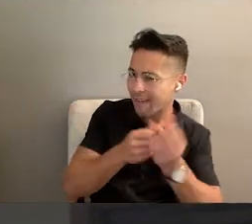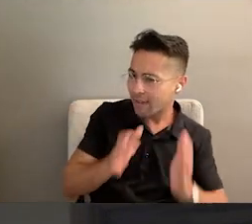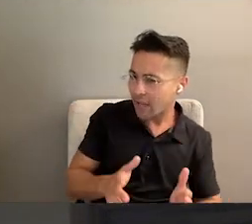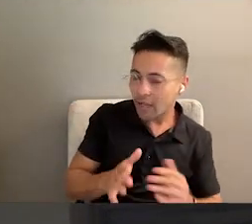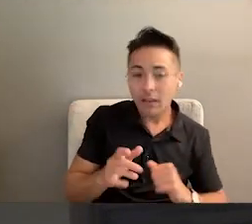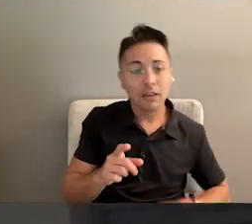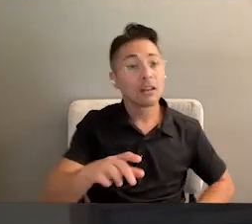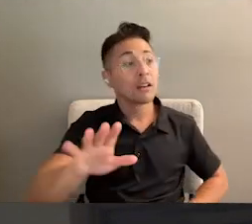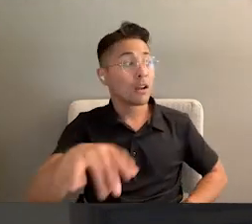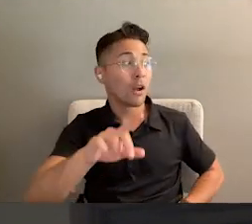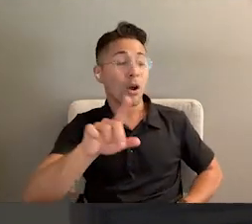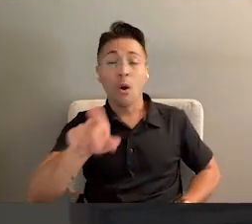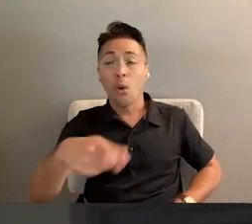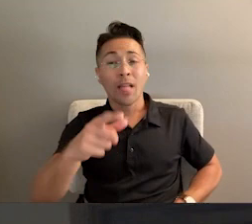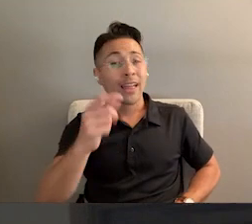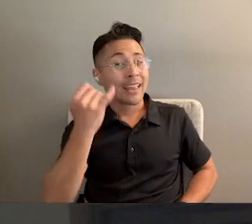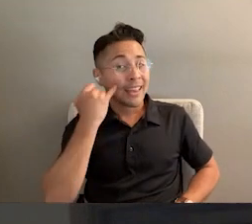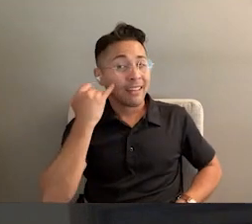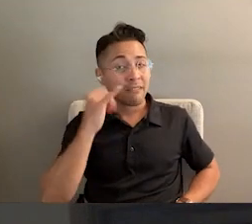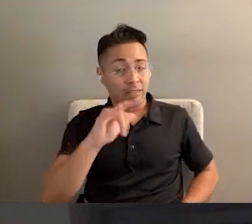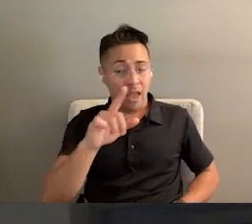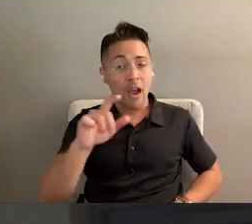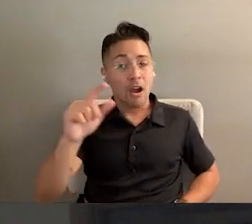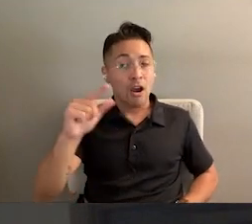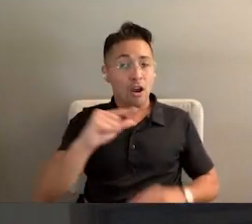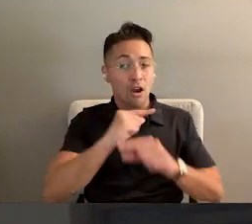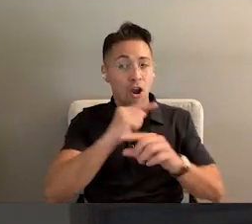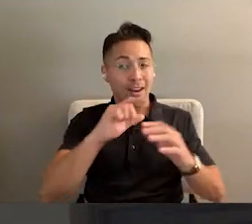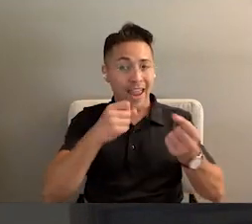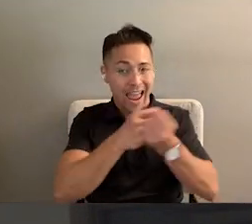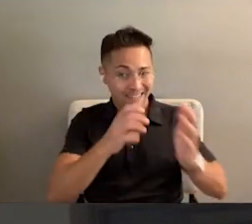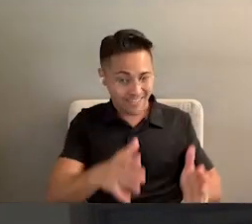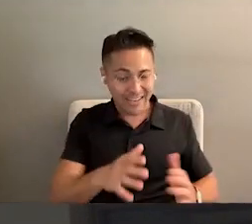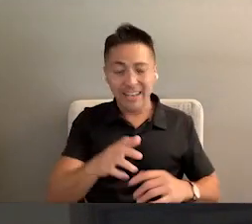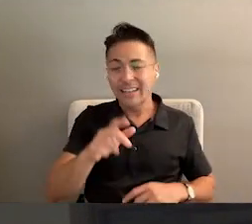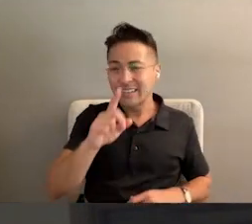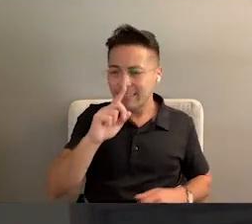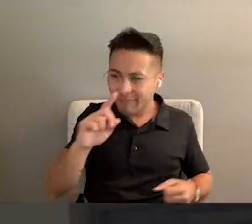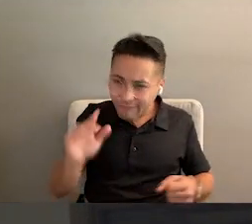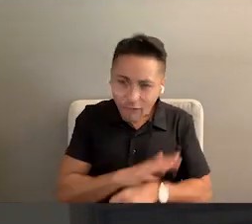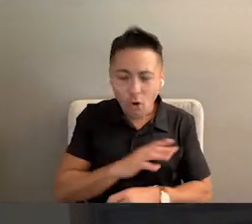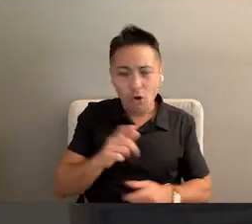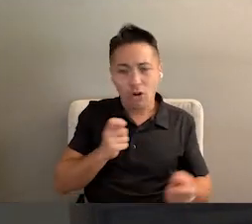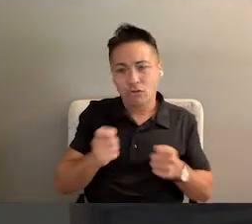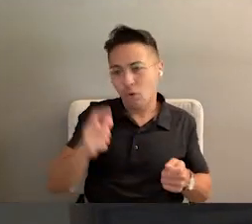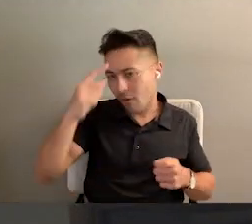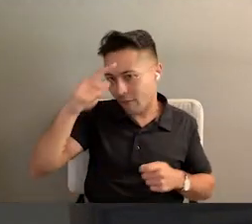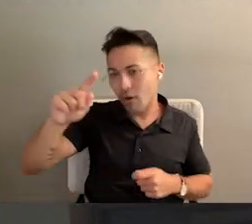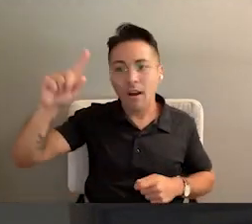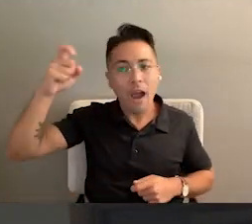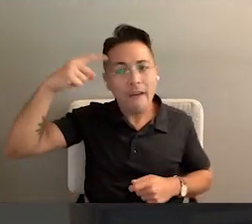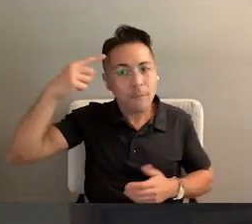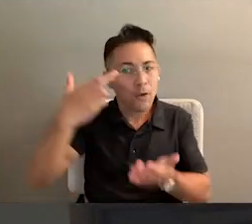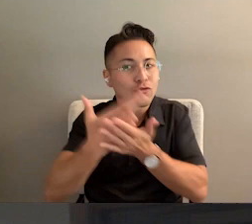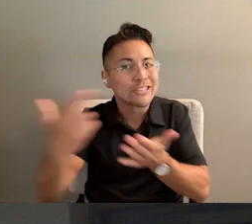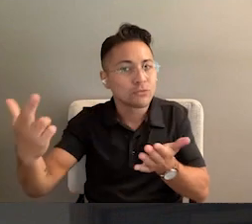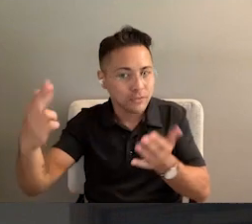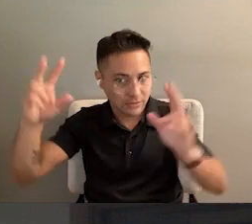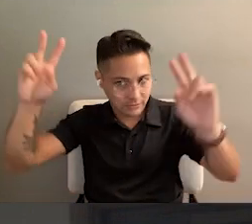representative. Are you speaking of a guardian advocate? Only if that guardian advocate is